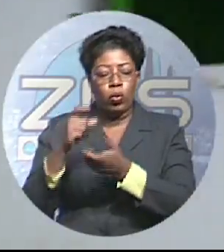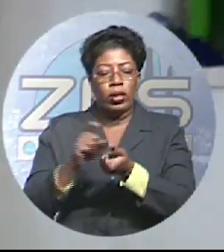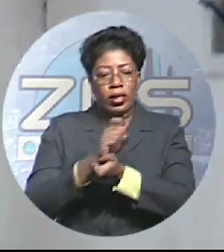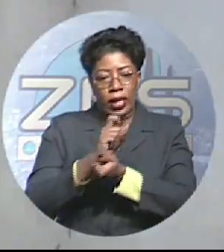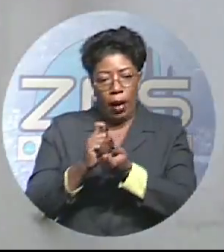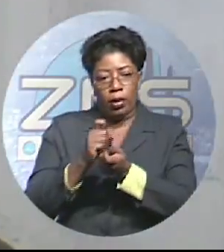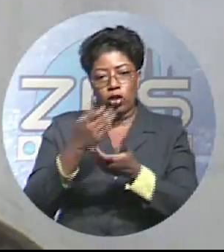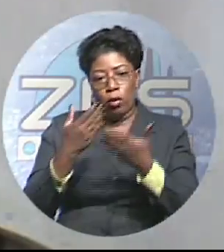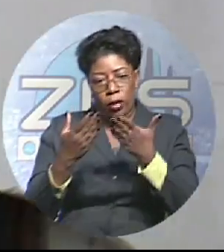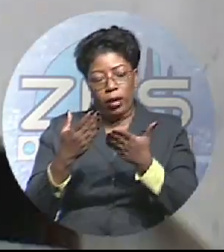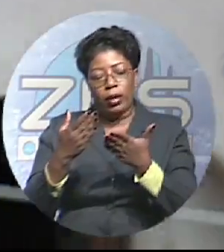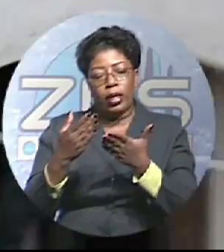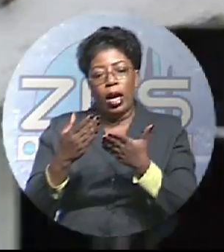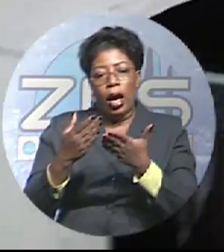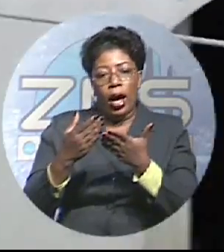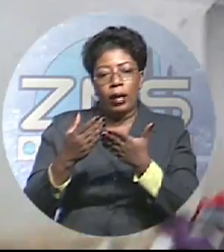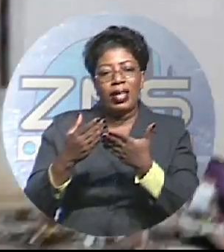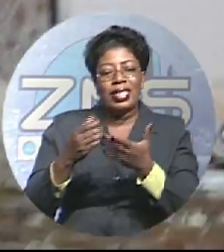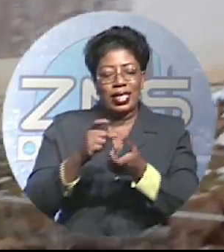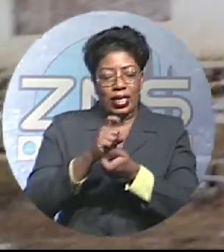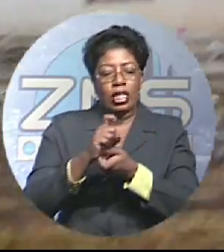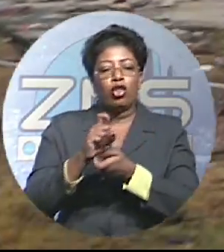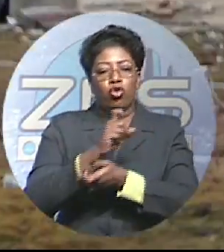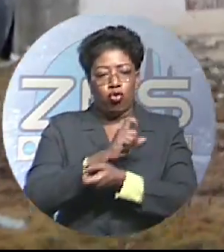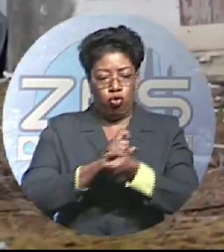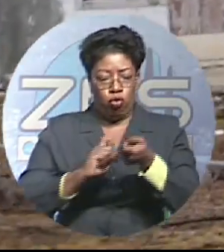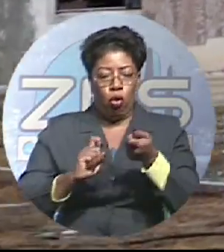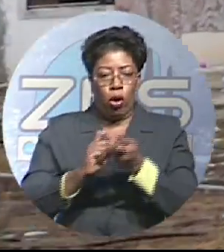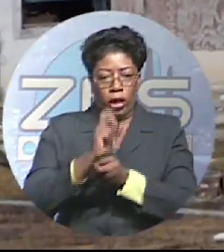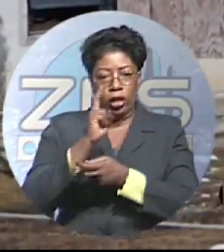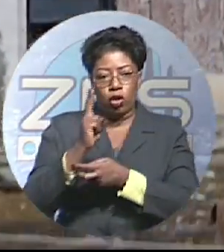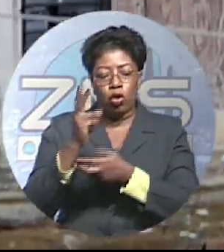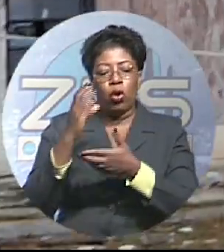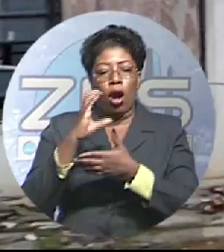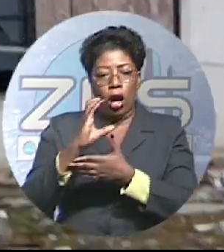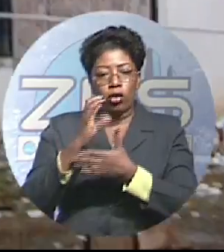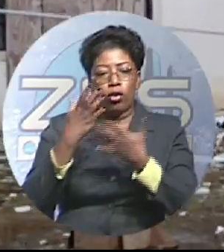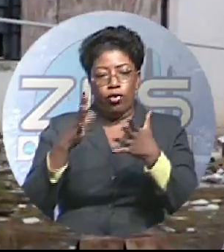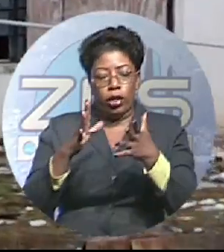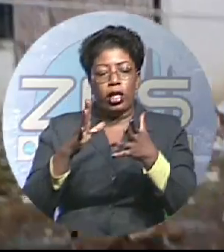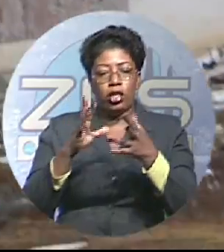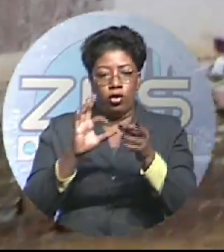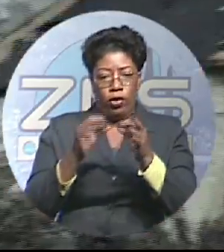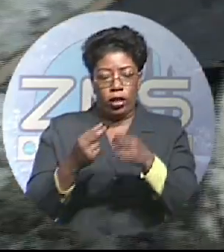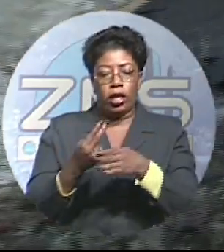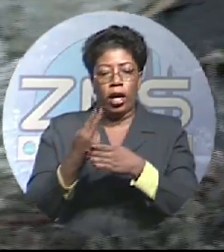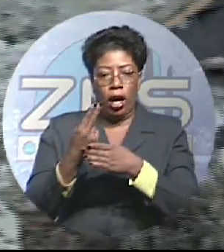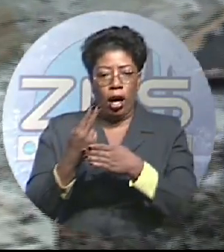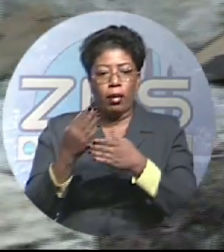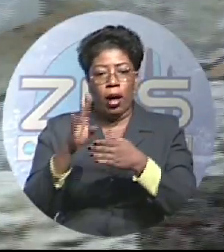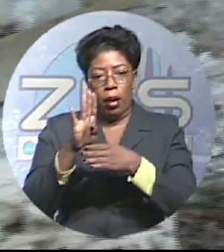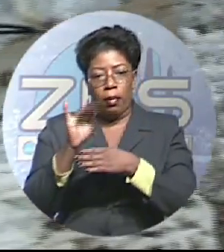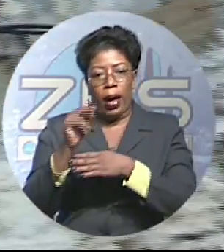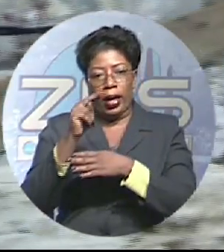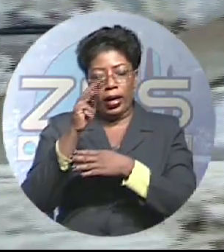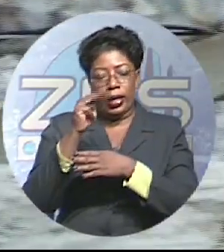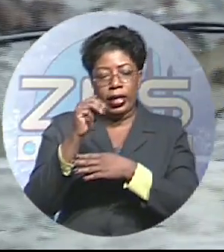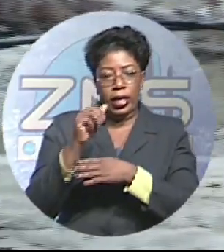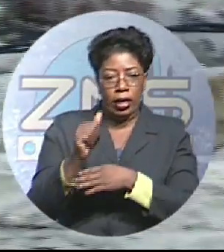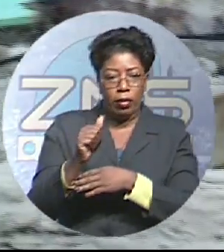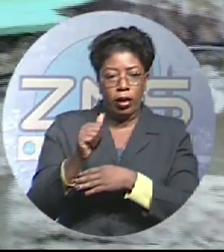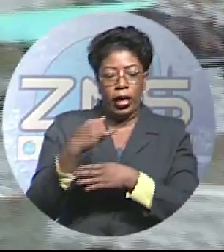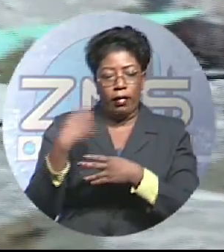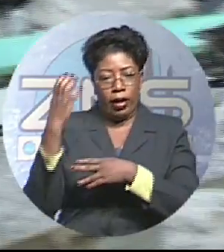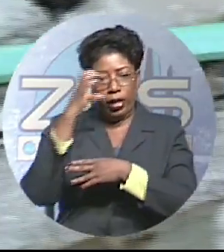destroyed during the passage of Hurricane Joaquin. 200 have been repaired so far by NEMA. NEMA has received an estimated $3